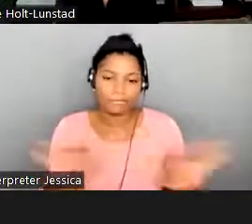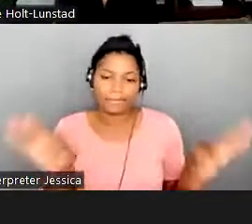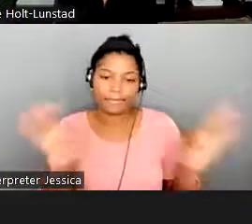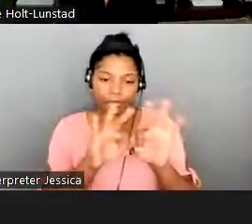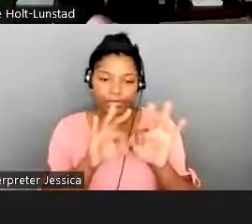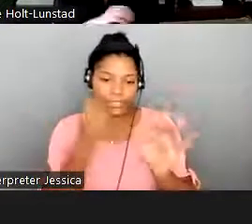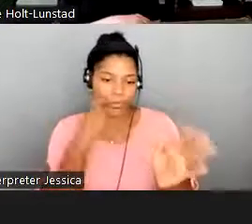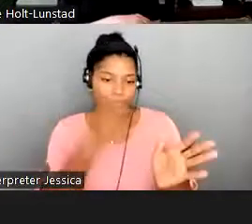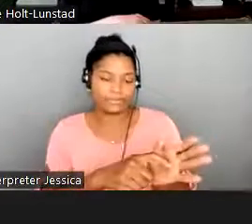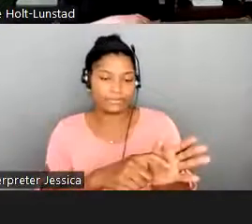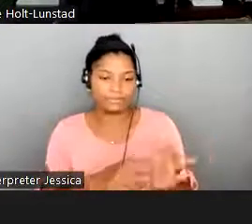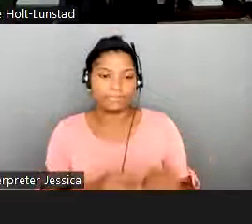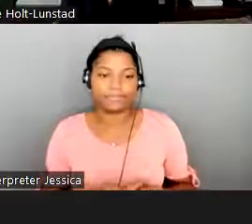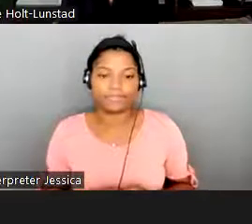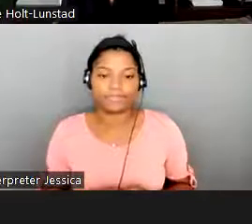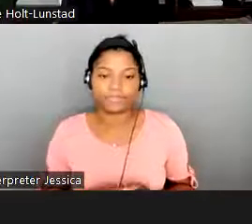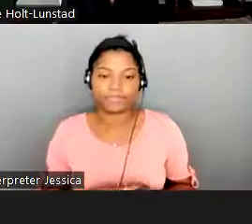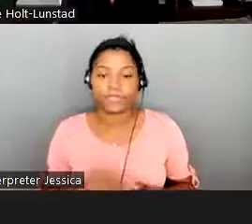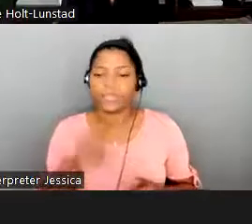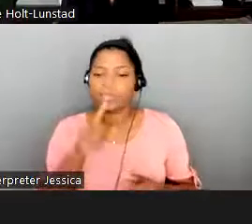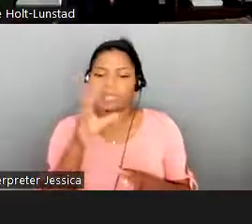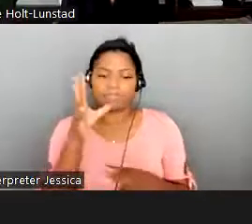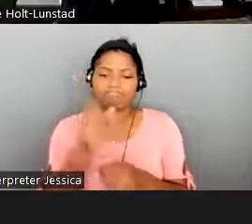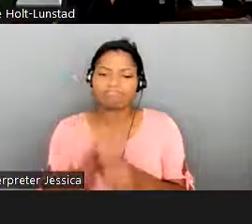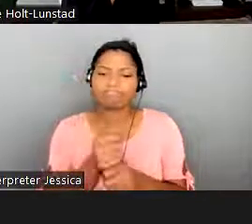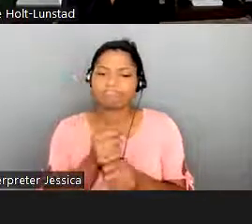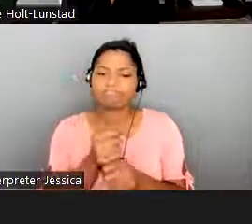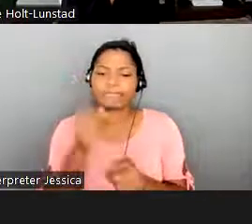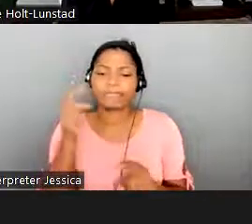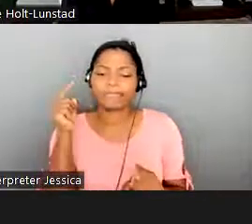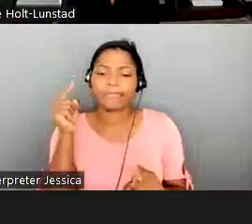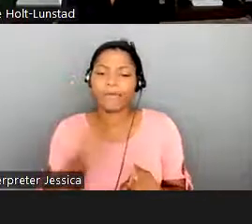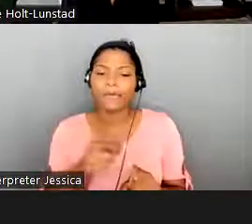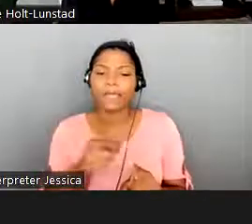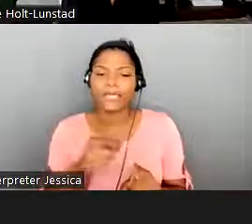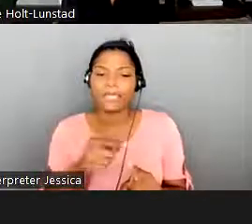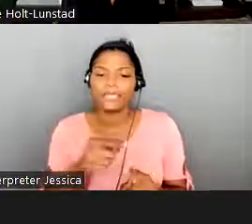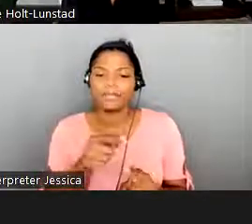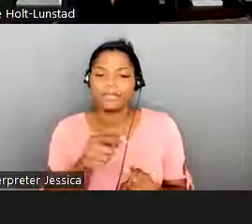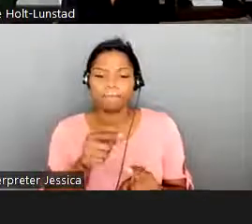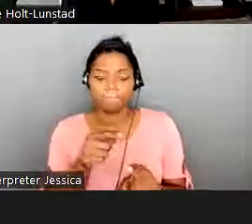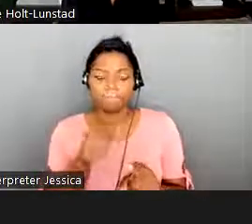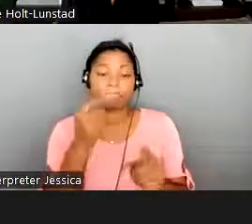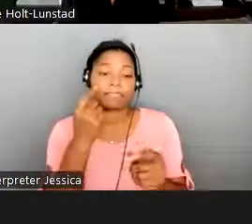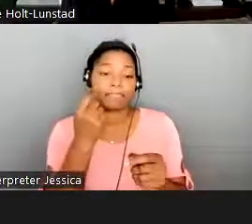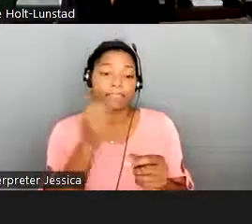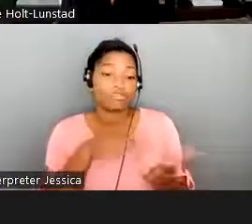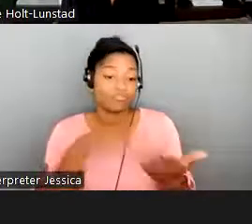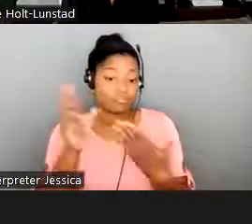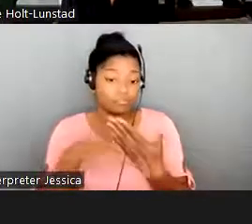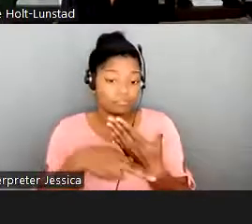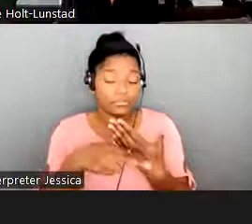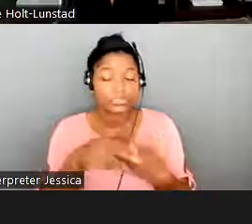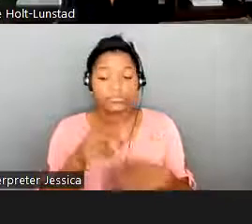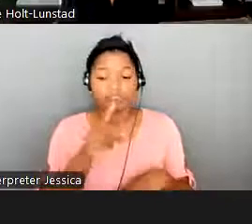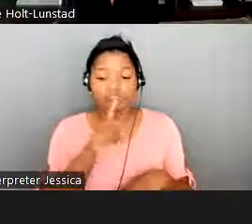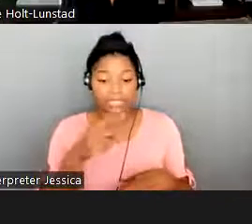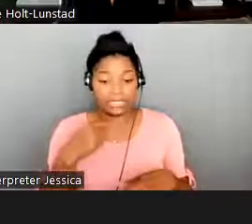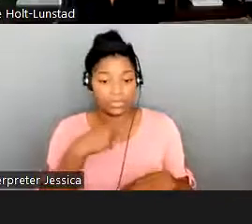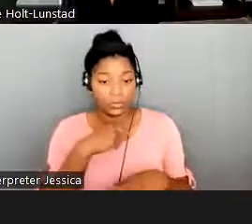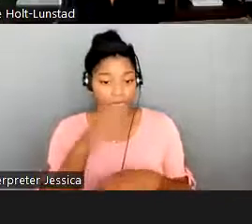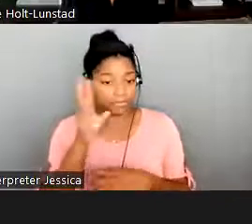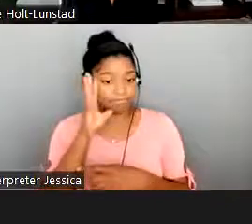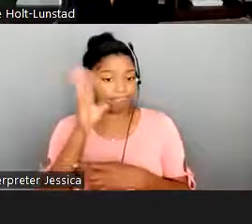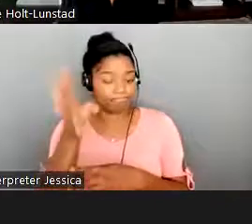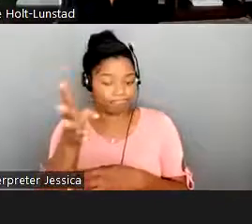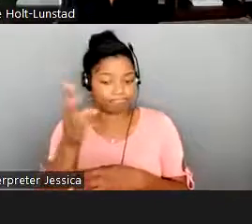And so these conclusions align quite nicely with the recommendations made by the